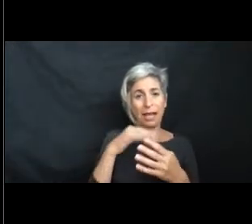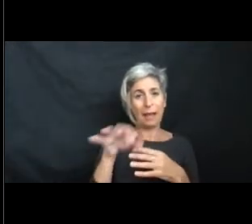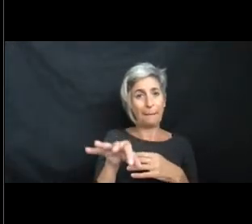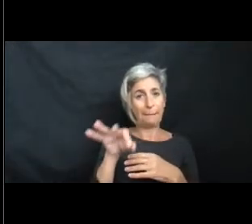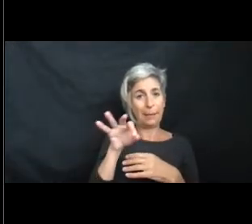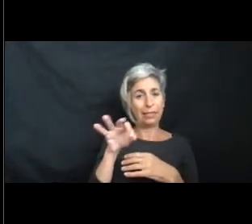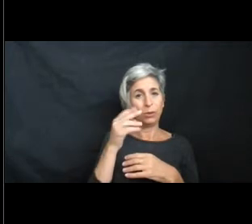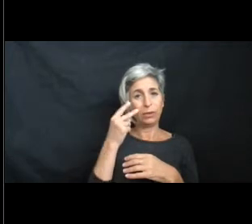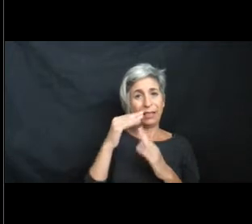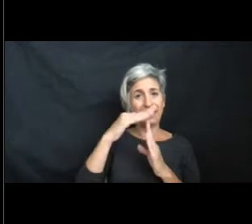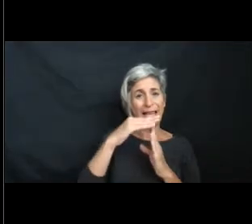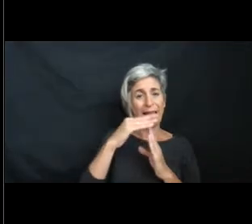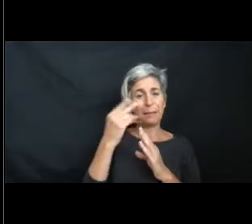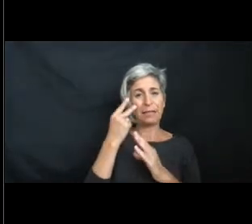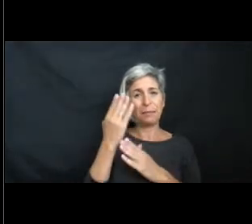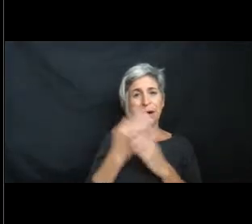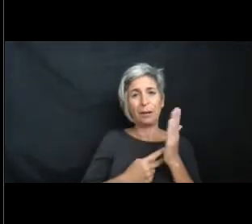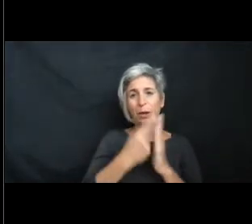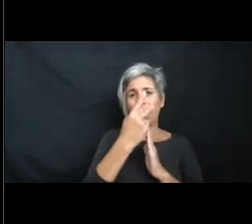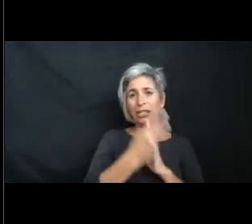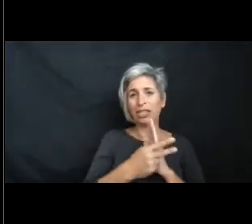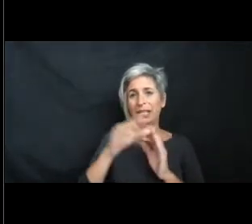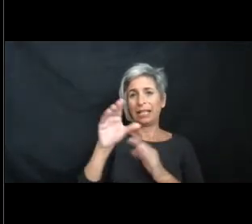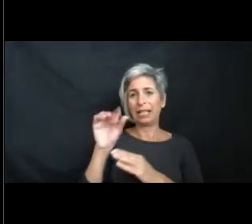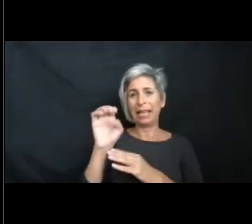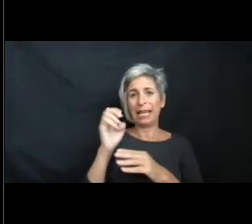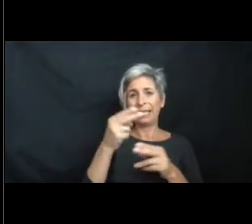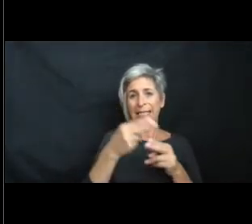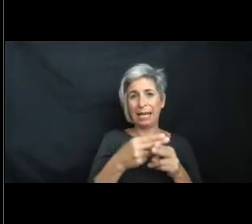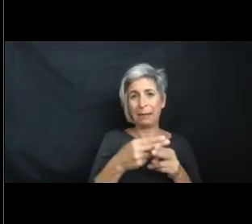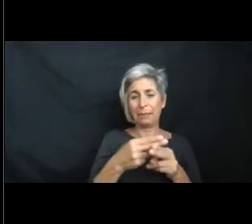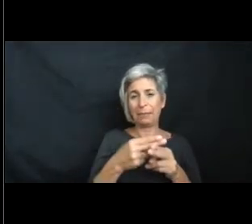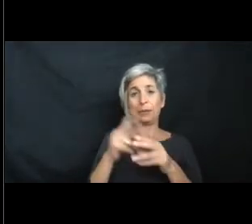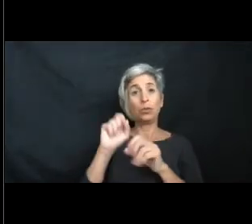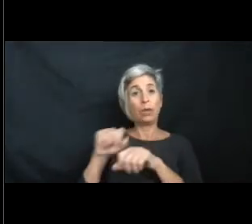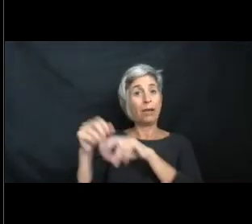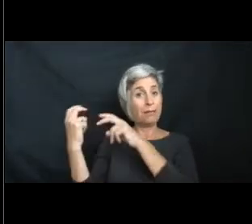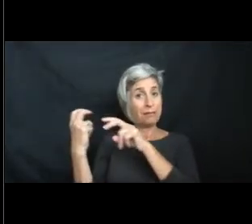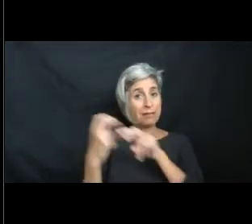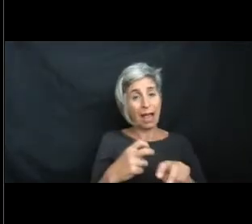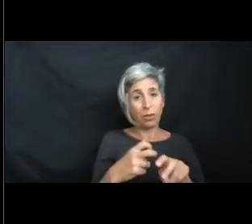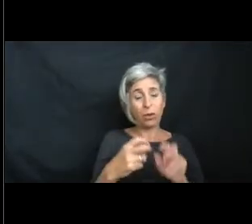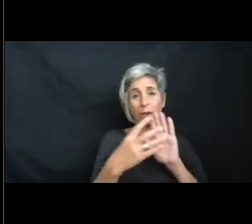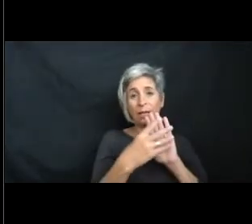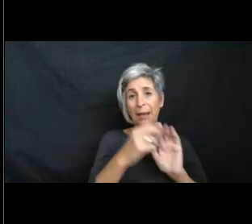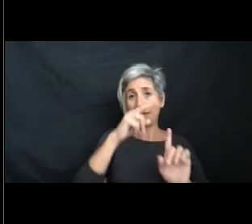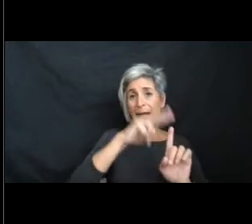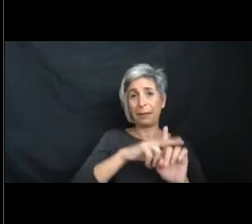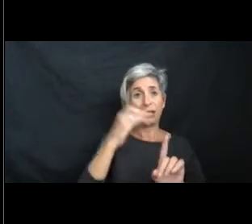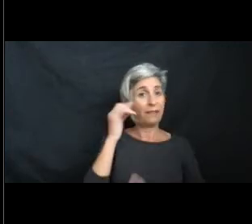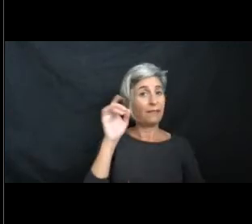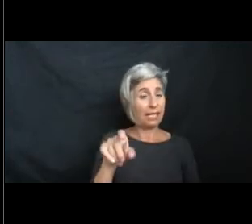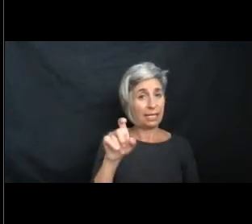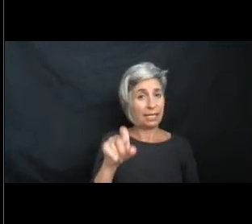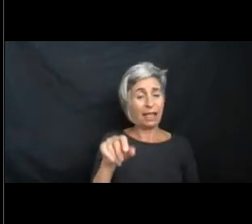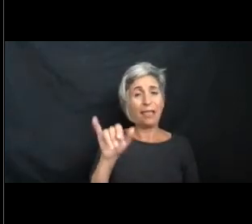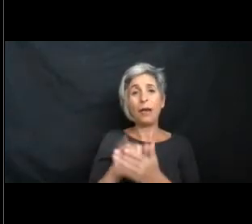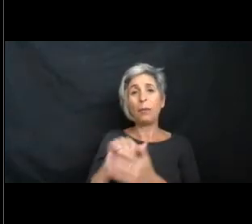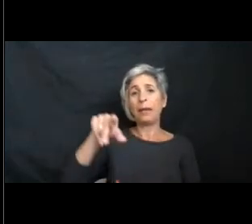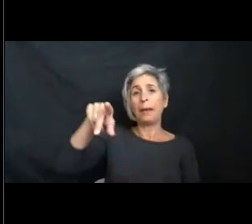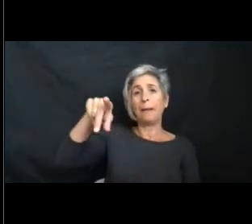at the top, and it's also part of the project case name. You can download a copy of your application if you need to, and this will be a PDF copy